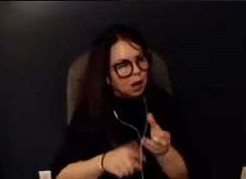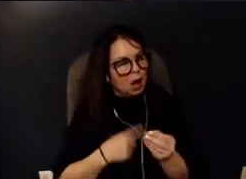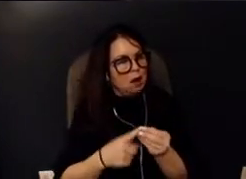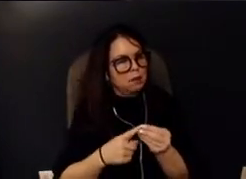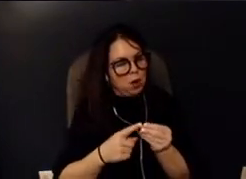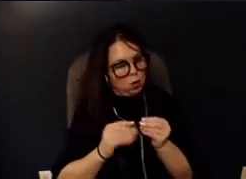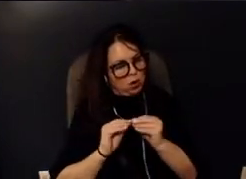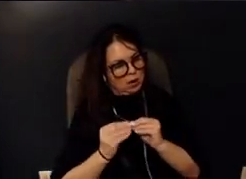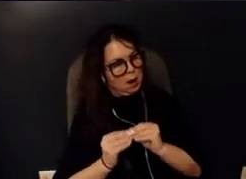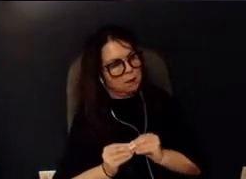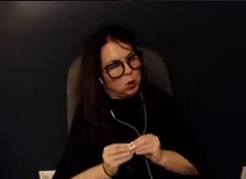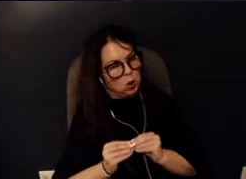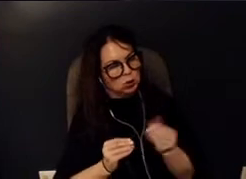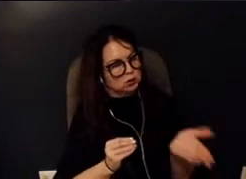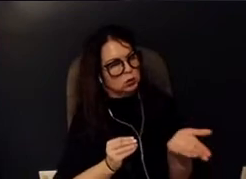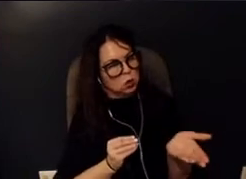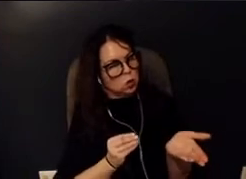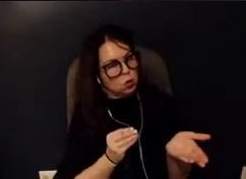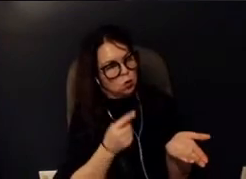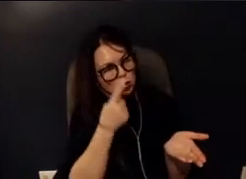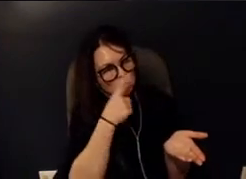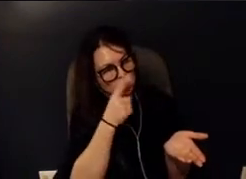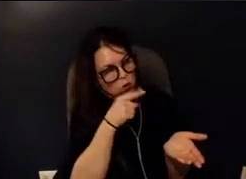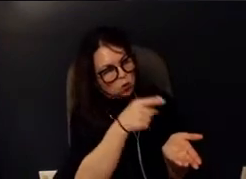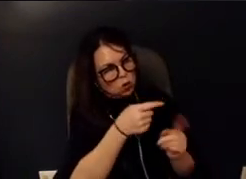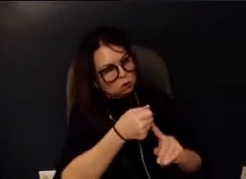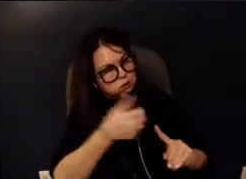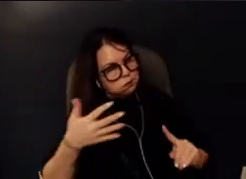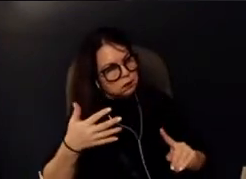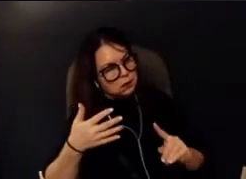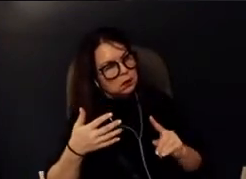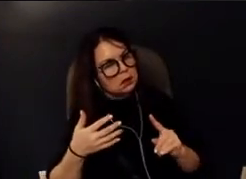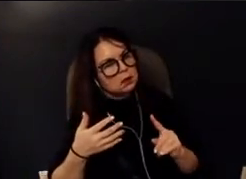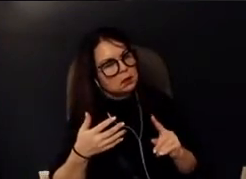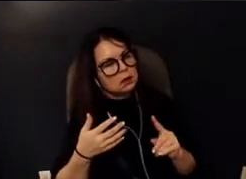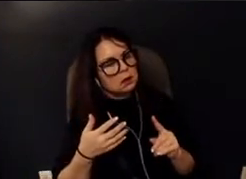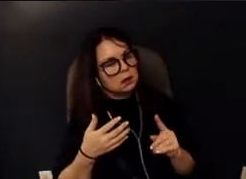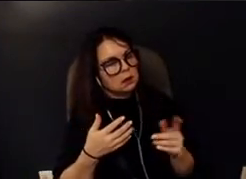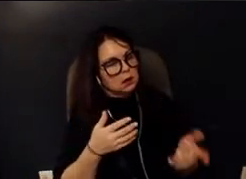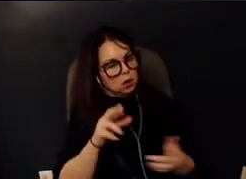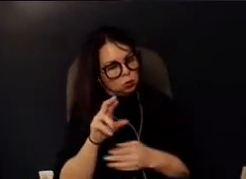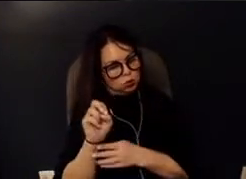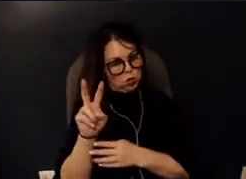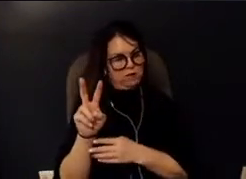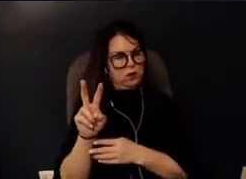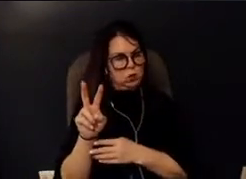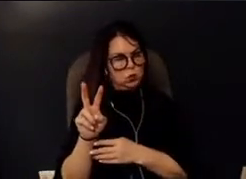bit about how the revenues work for this program.